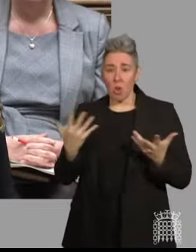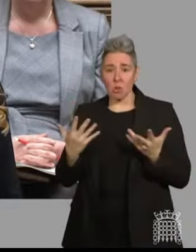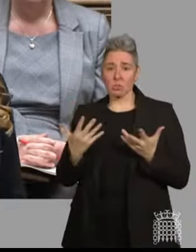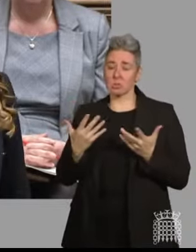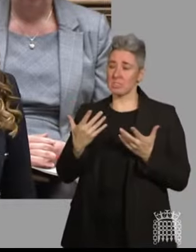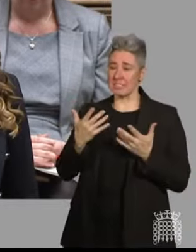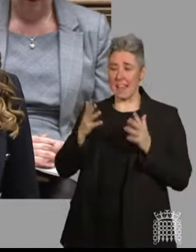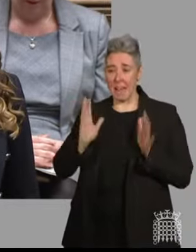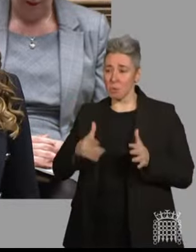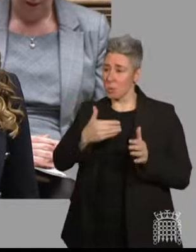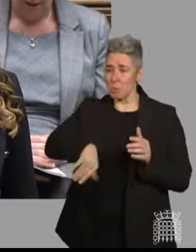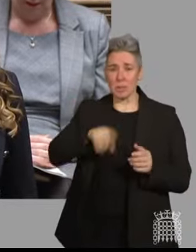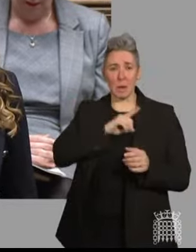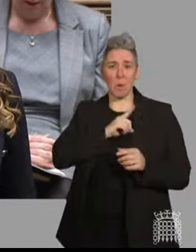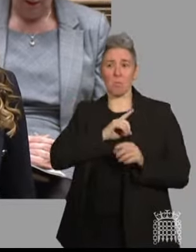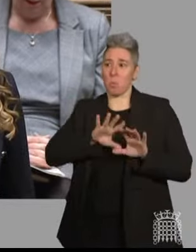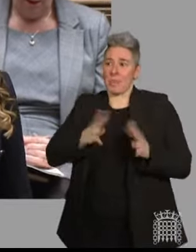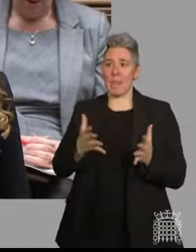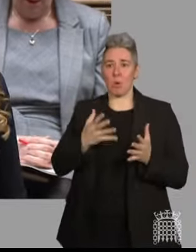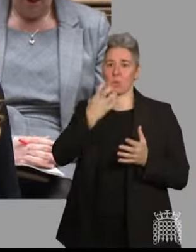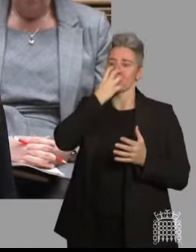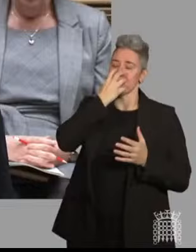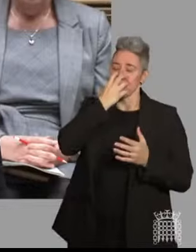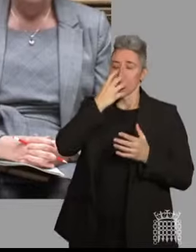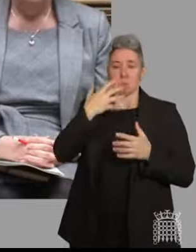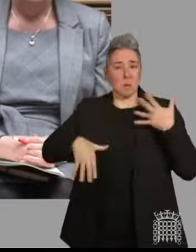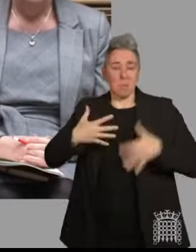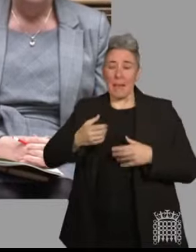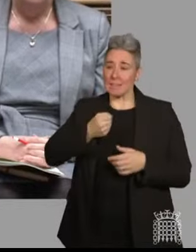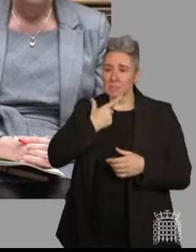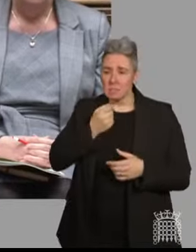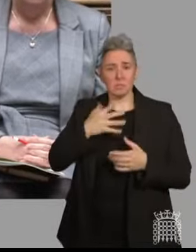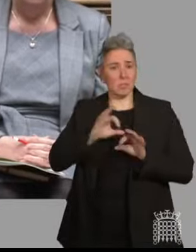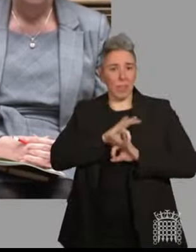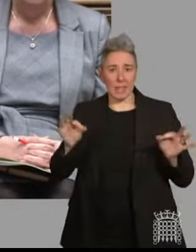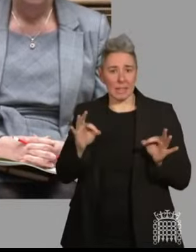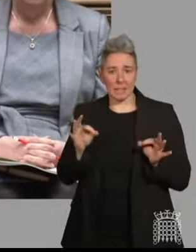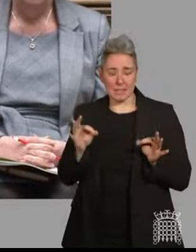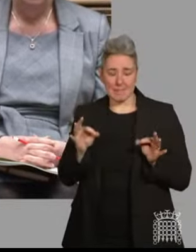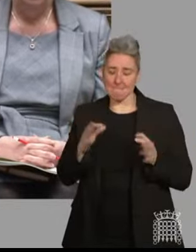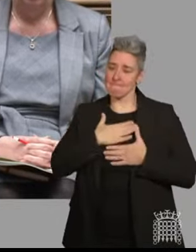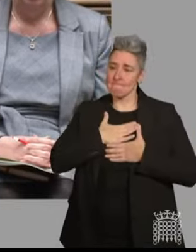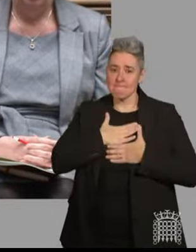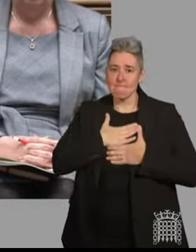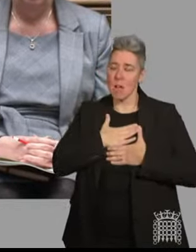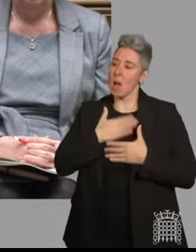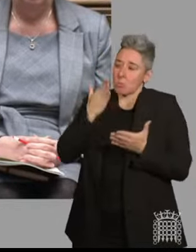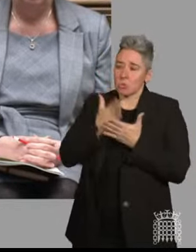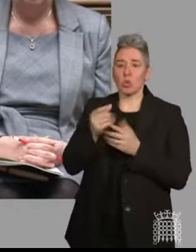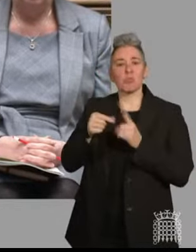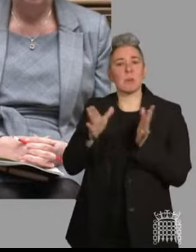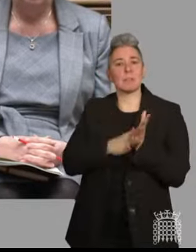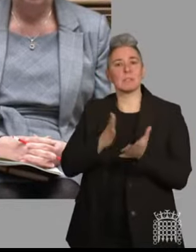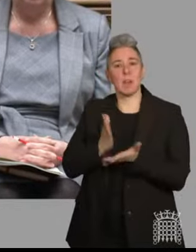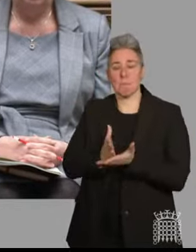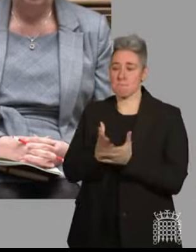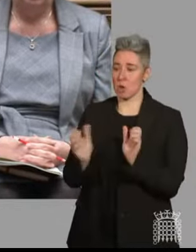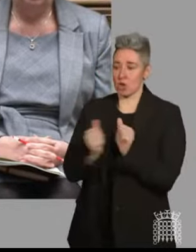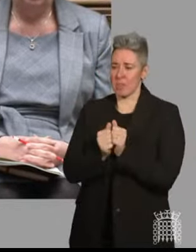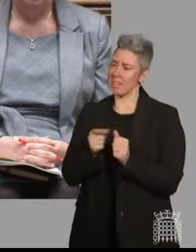or pain relief. I'm sure the Prime Minister will agree that this is inhumane. So will he